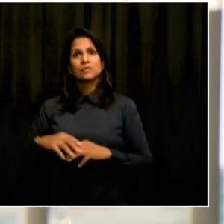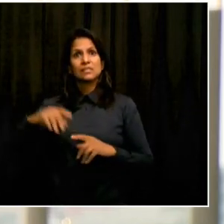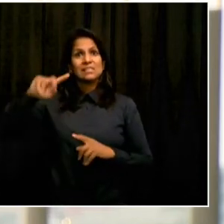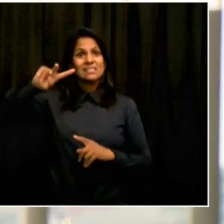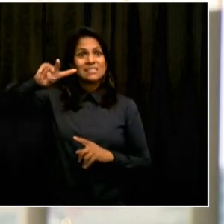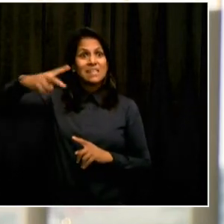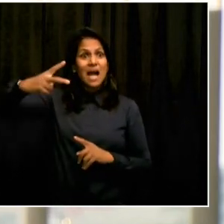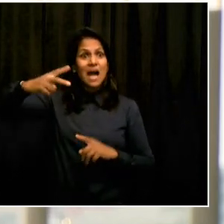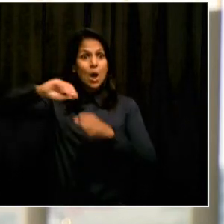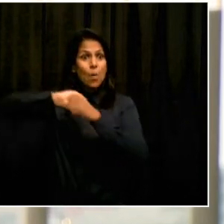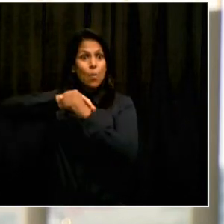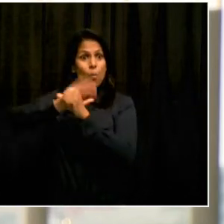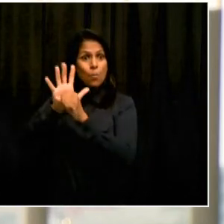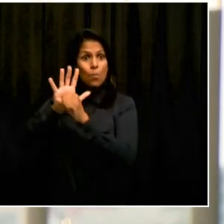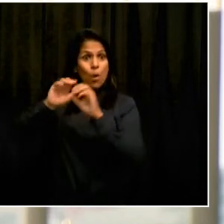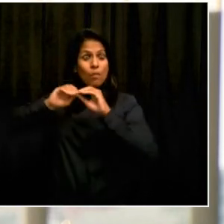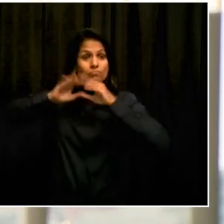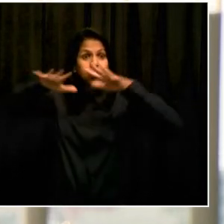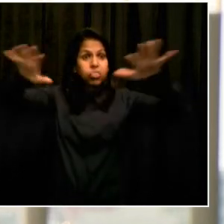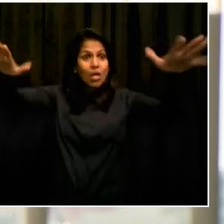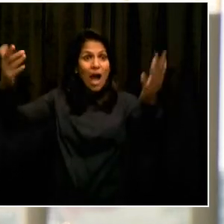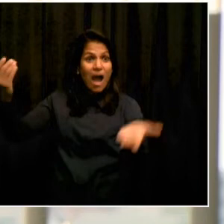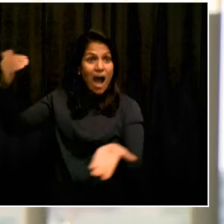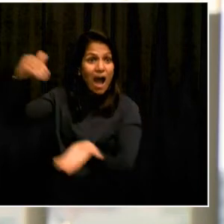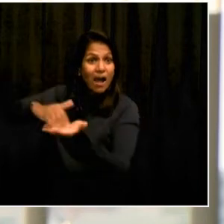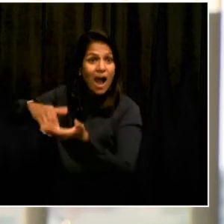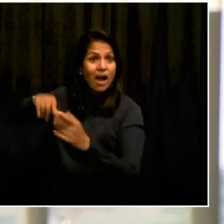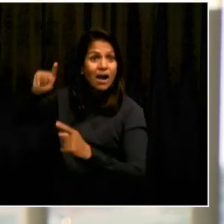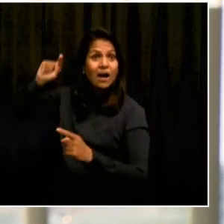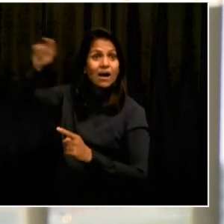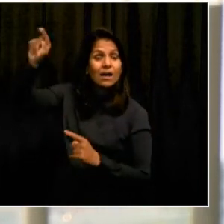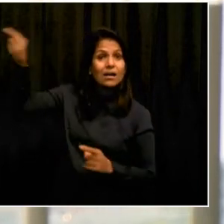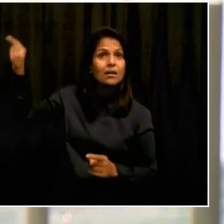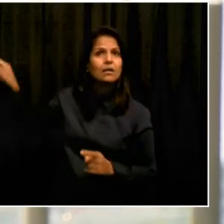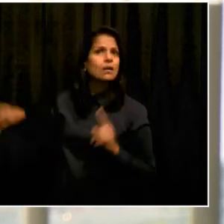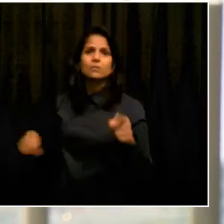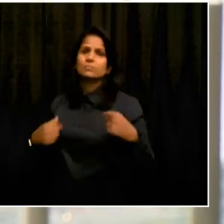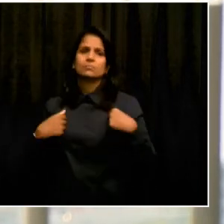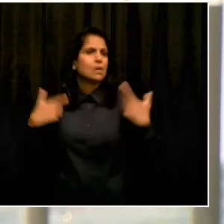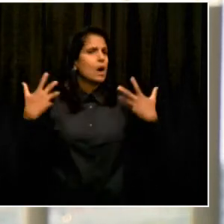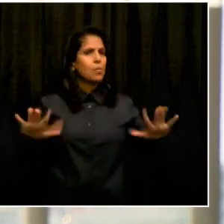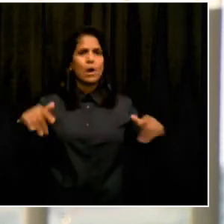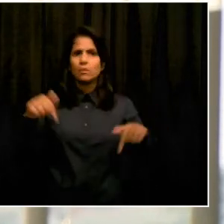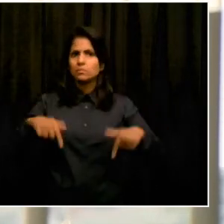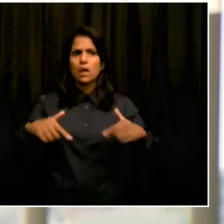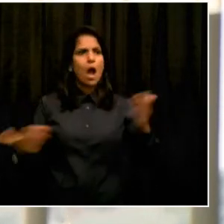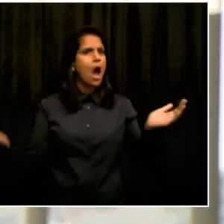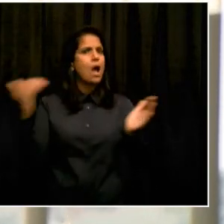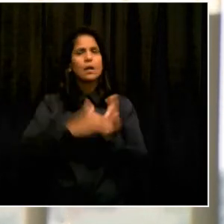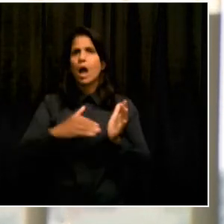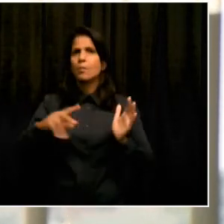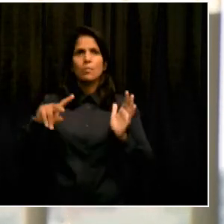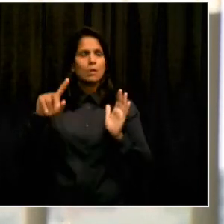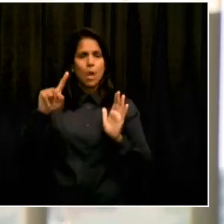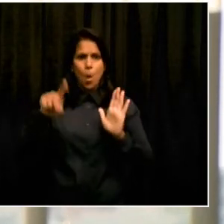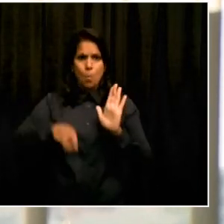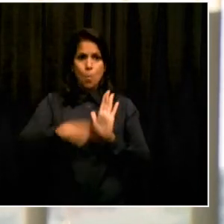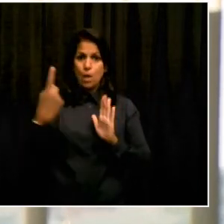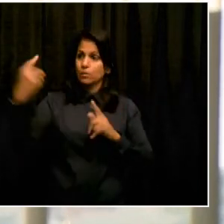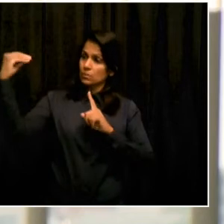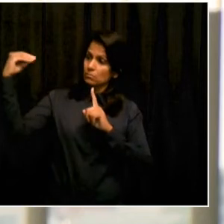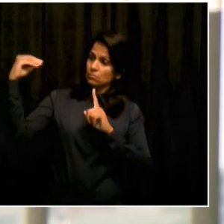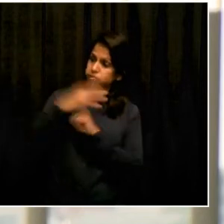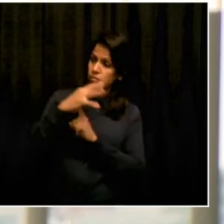is the ability to expand hospital bed capacity in hospitals as they are. We're obviously not building new hospitals from scratch, but we can expand